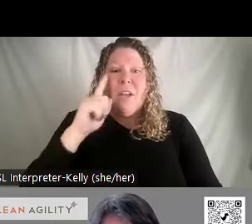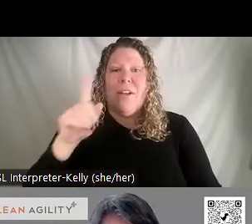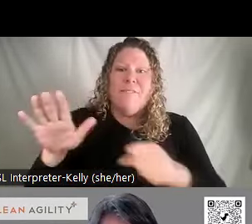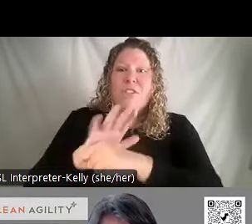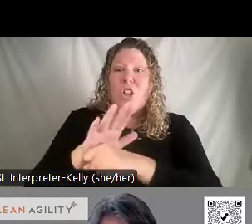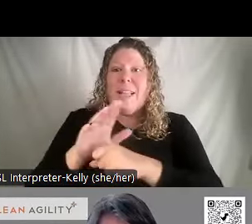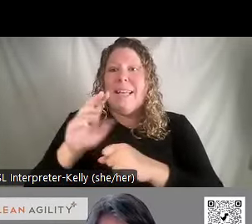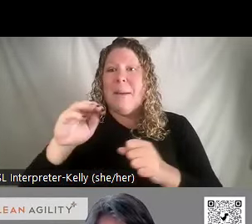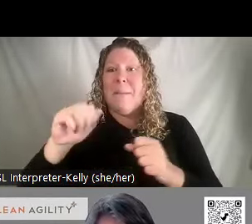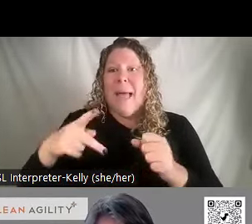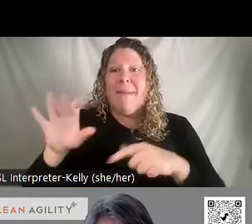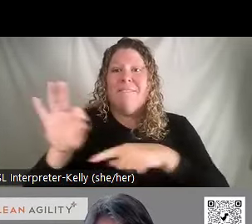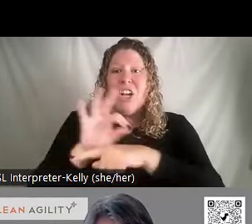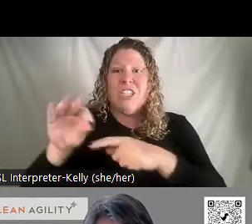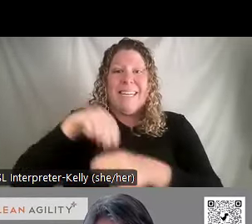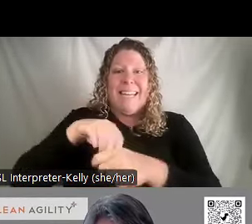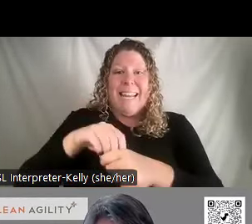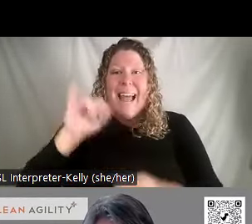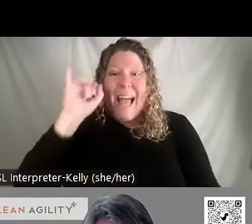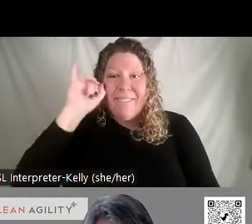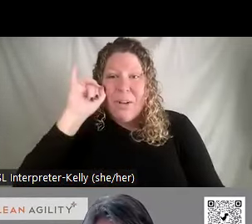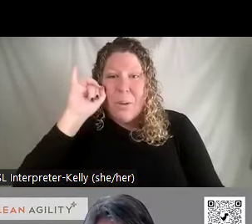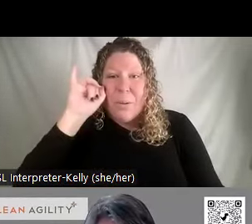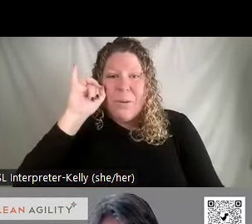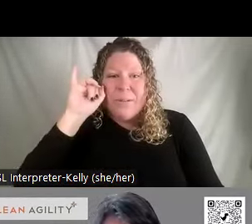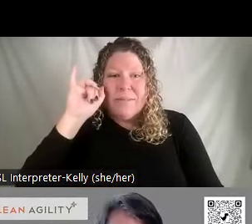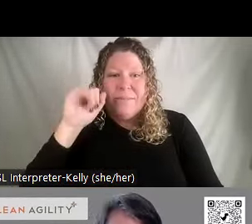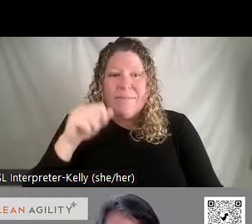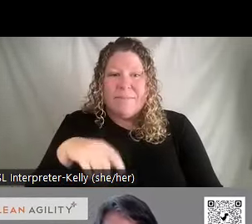function inside of the iPhone, and they didn't execute.